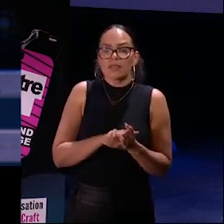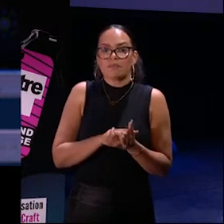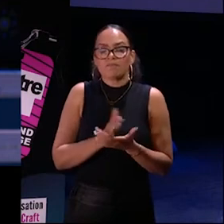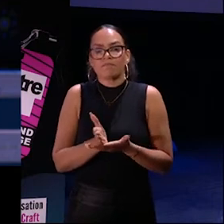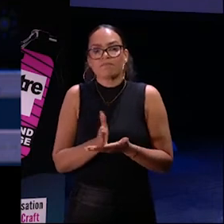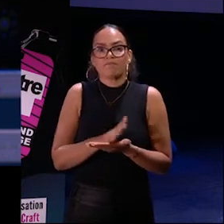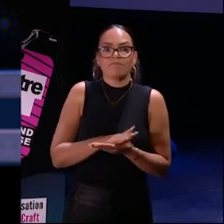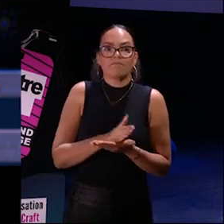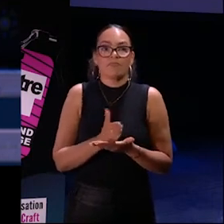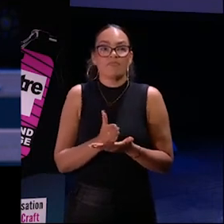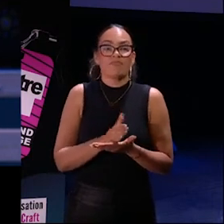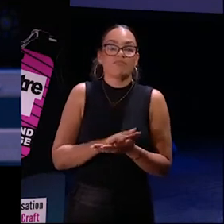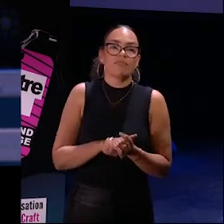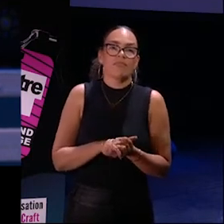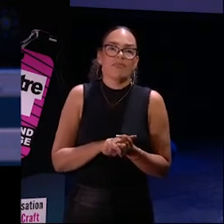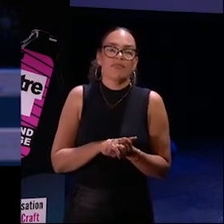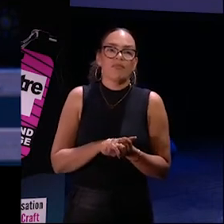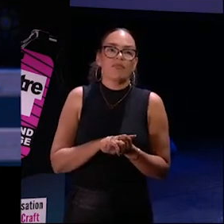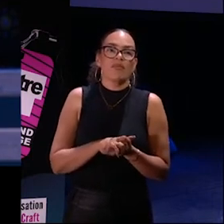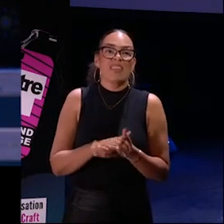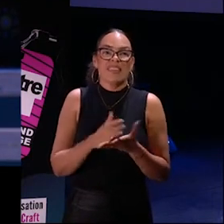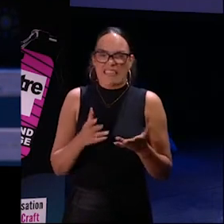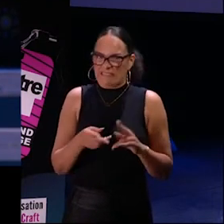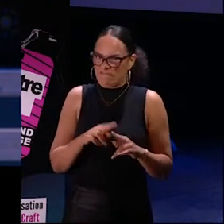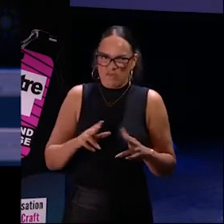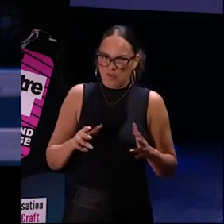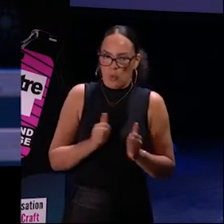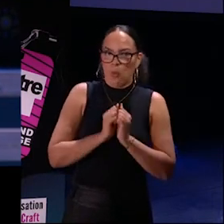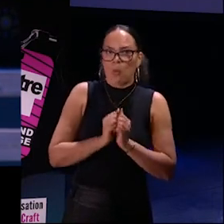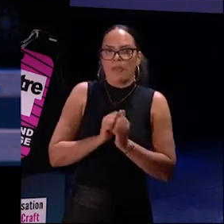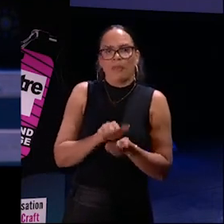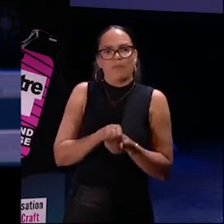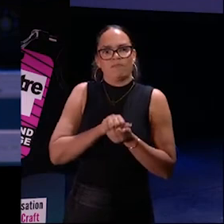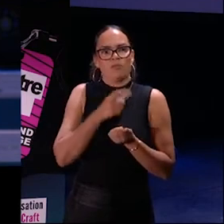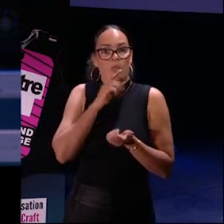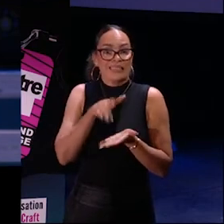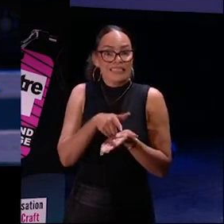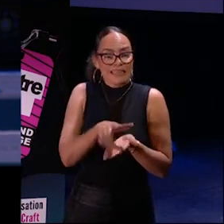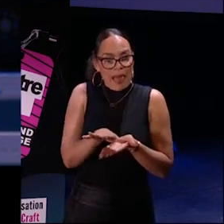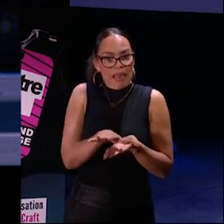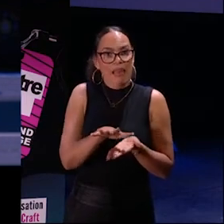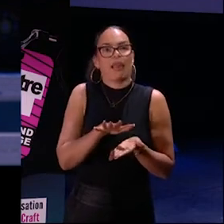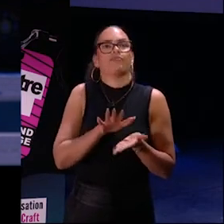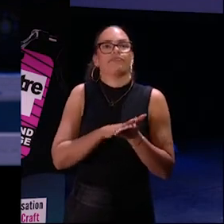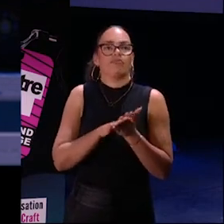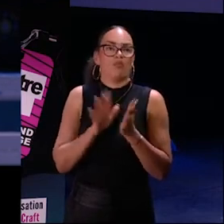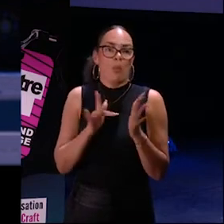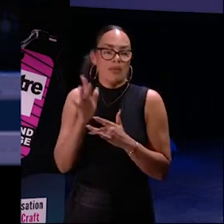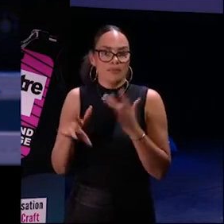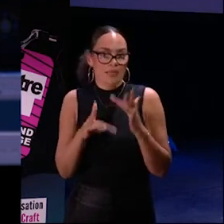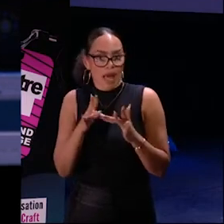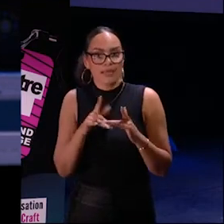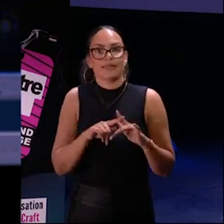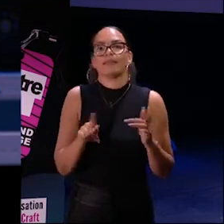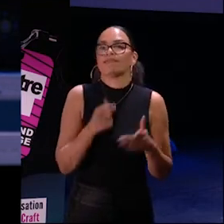currently then go do everything we can to sell that on. So we either put it on set exchange, we put it on